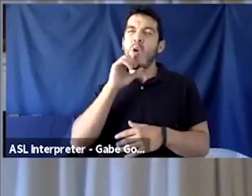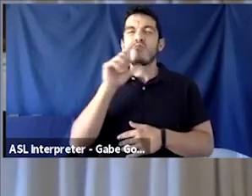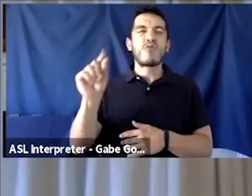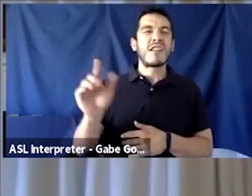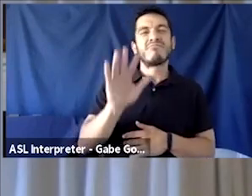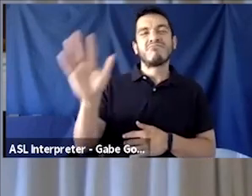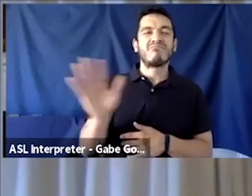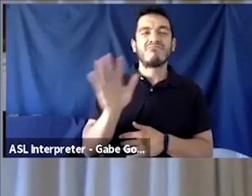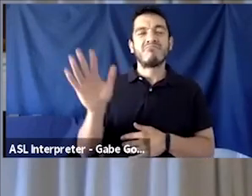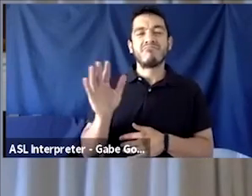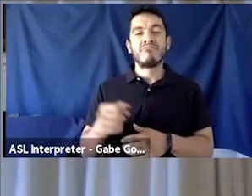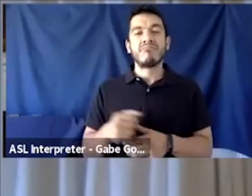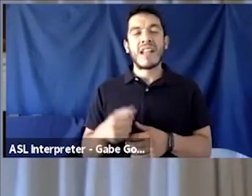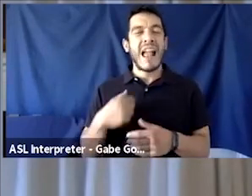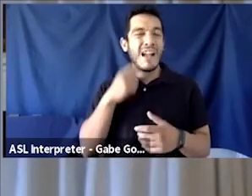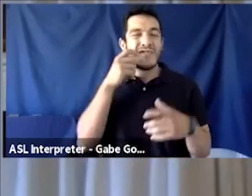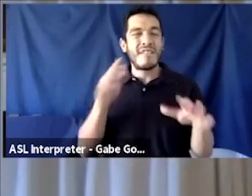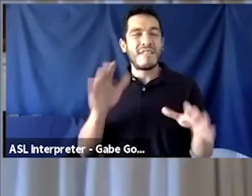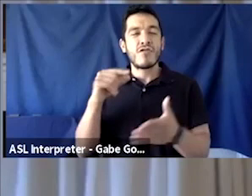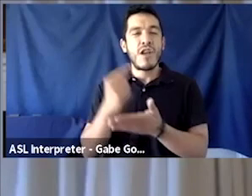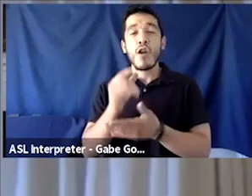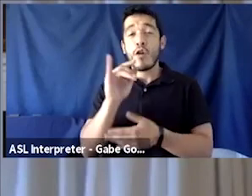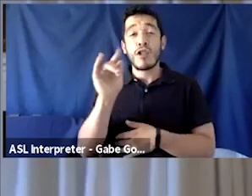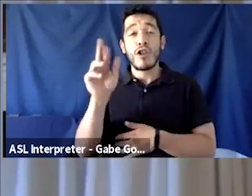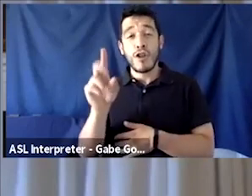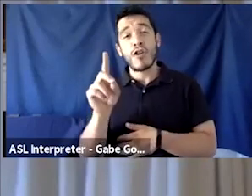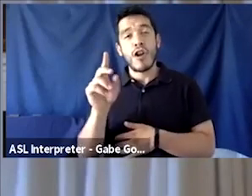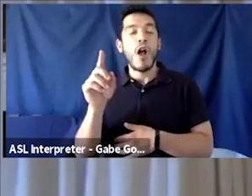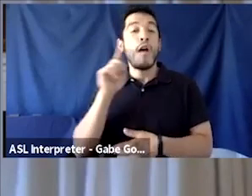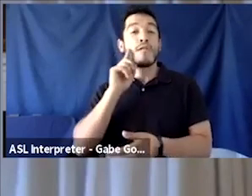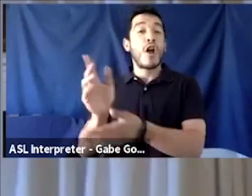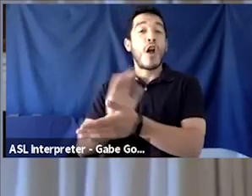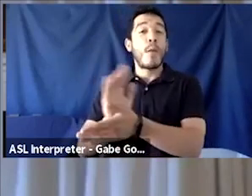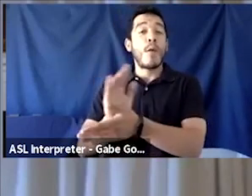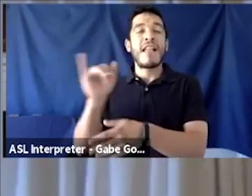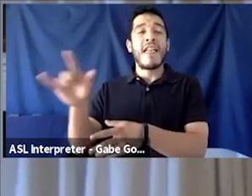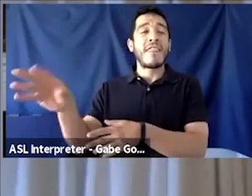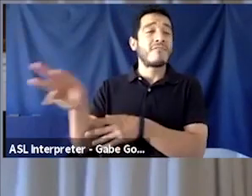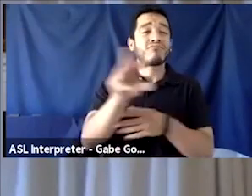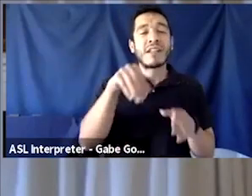and just fresh out of Juilliard, and it was for a film that was shooting in Jamaica.